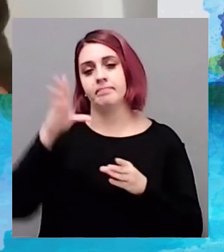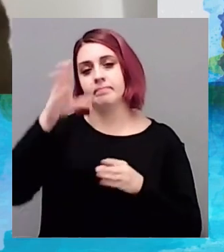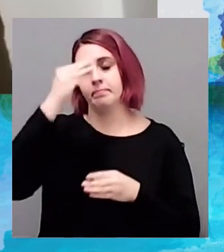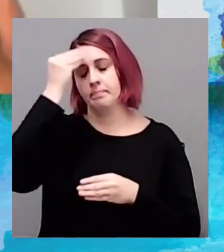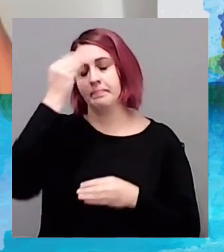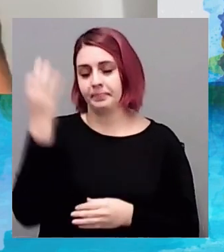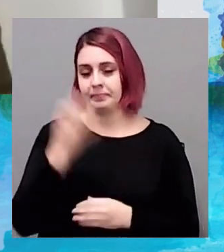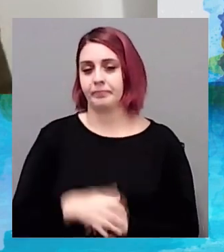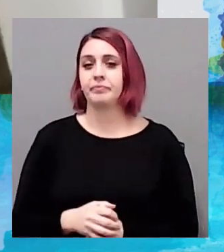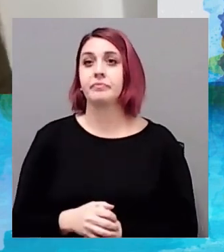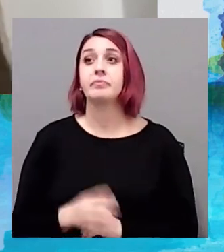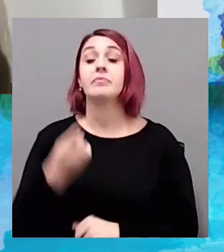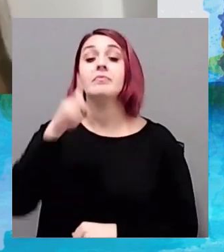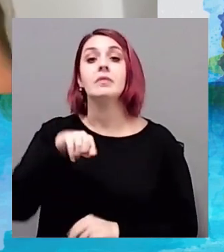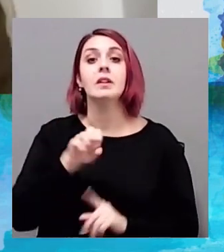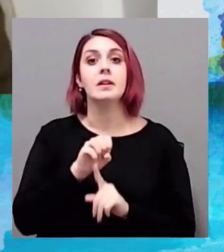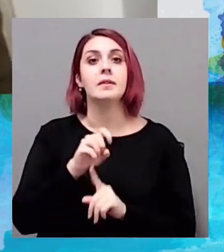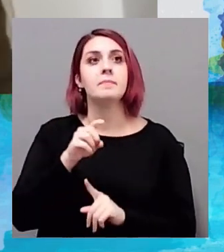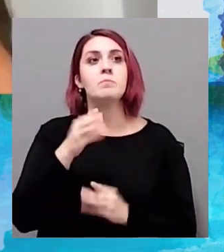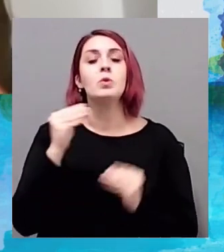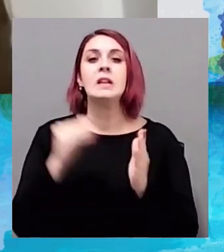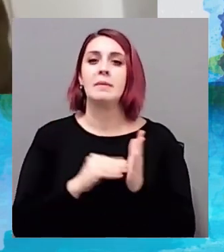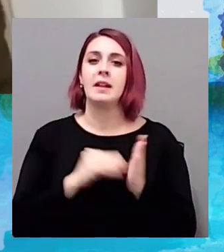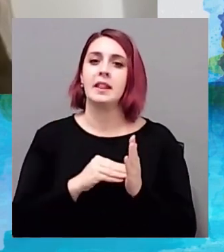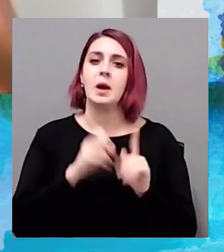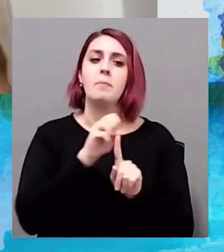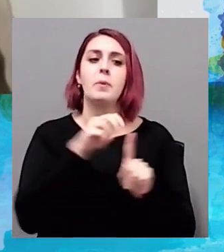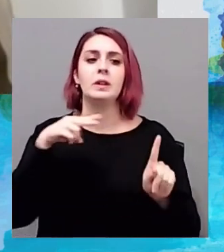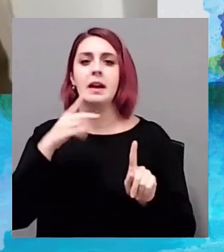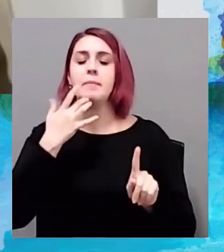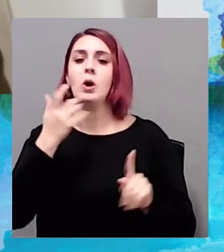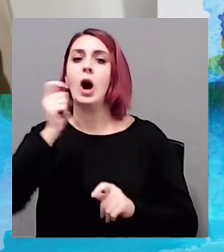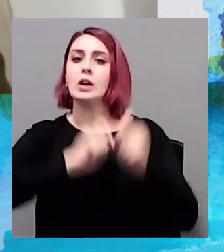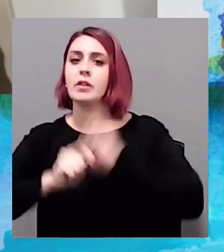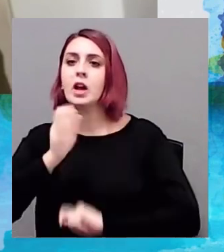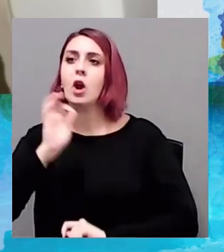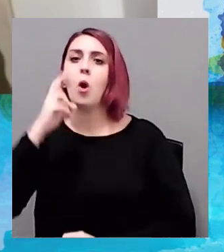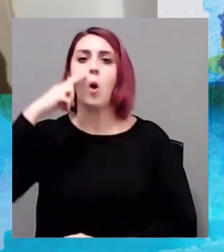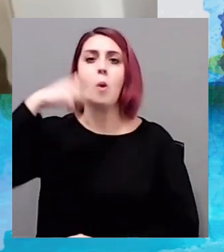of different issues. And